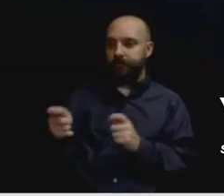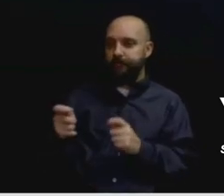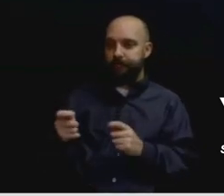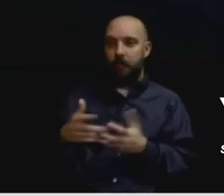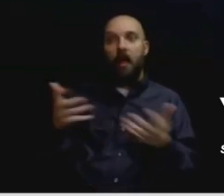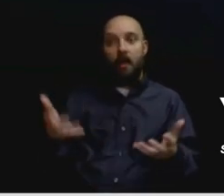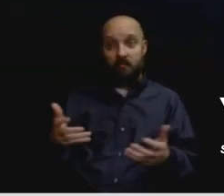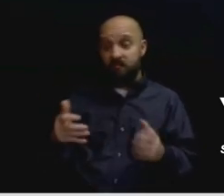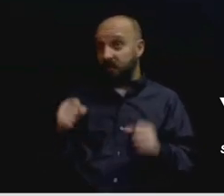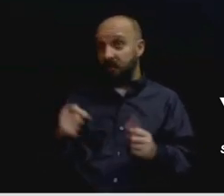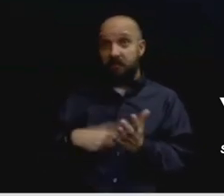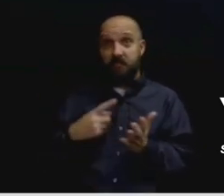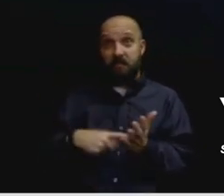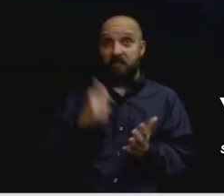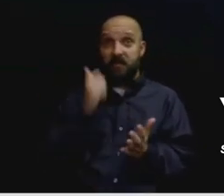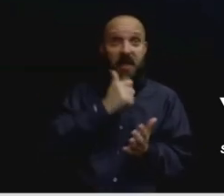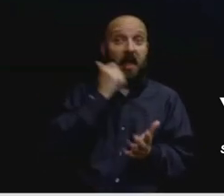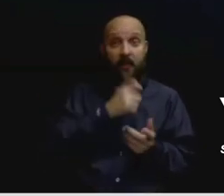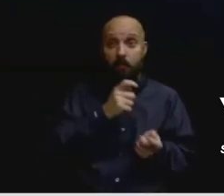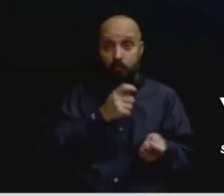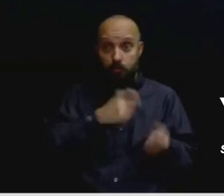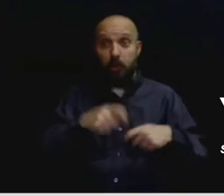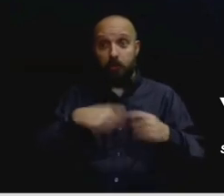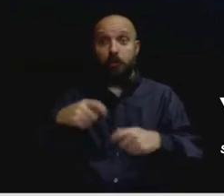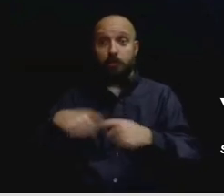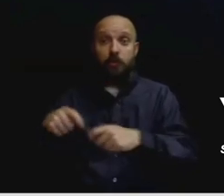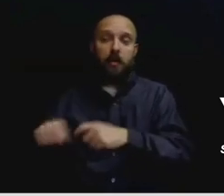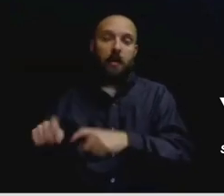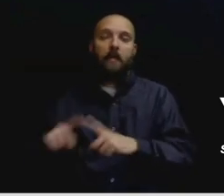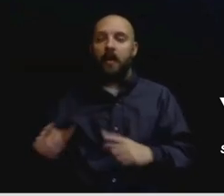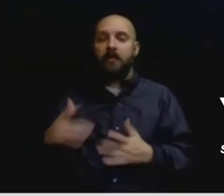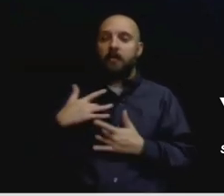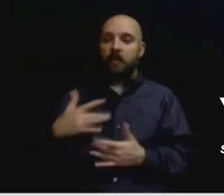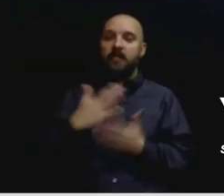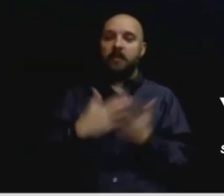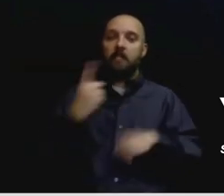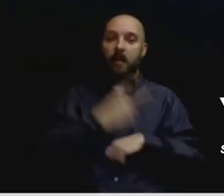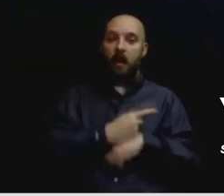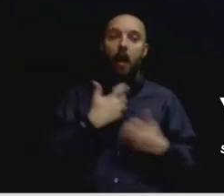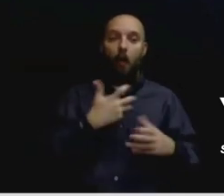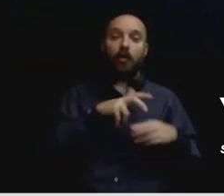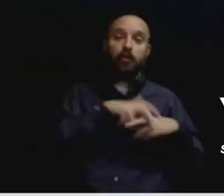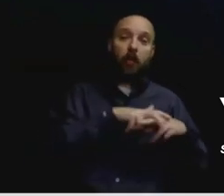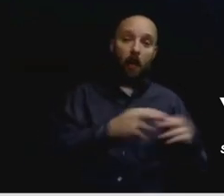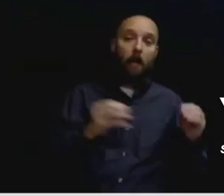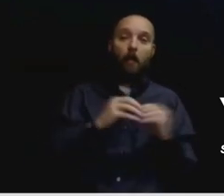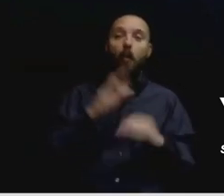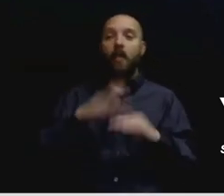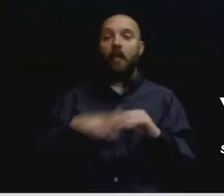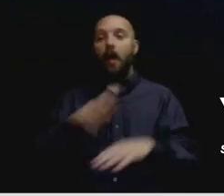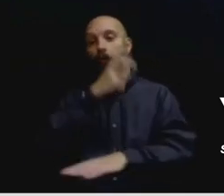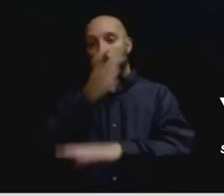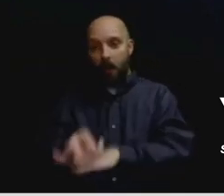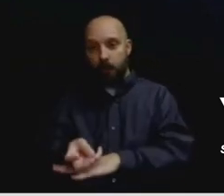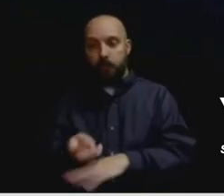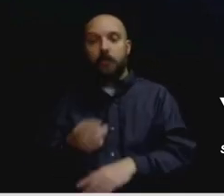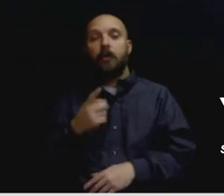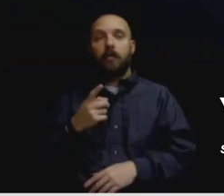by day even, but usually, like some days I'll want swinging more than crashing. But